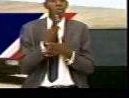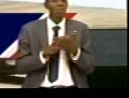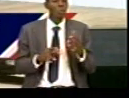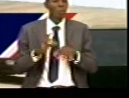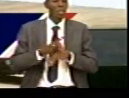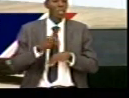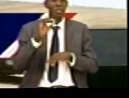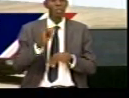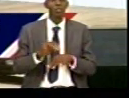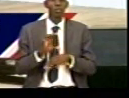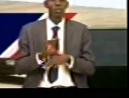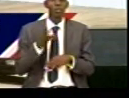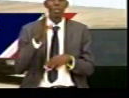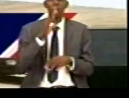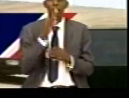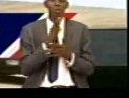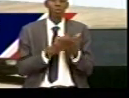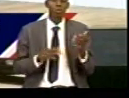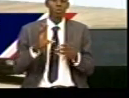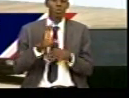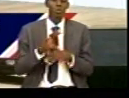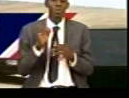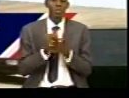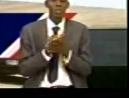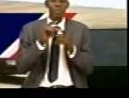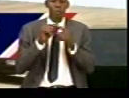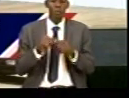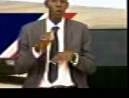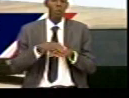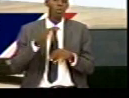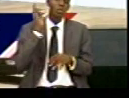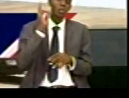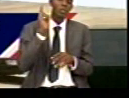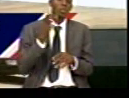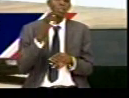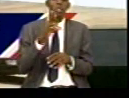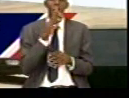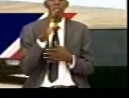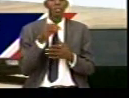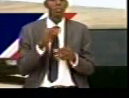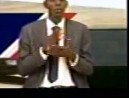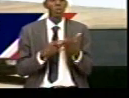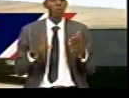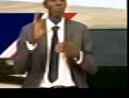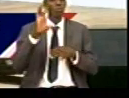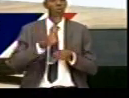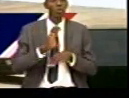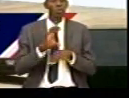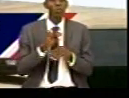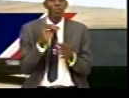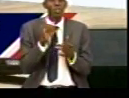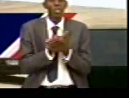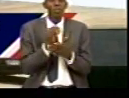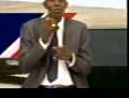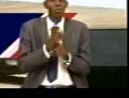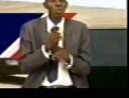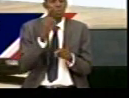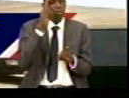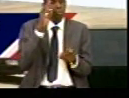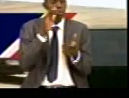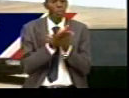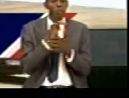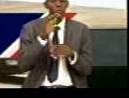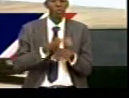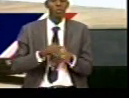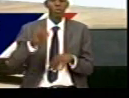historic churches. There are liturgical churches. There are other kinds